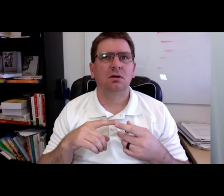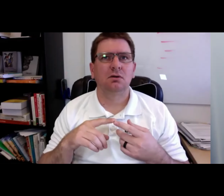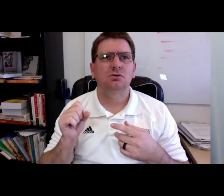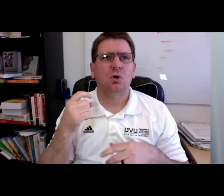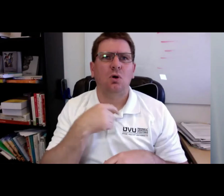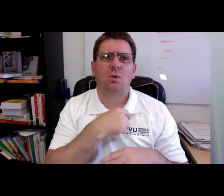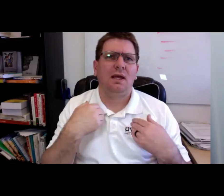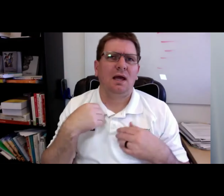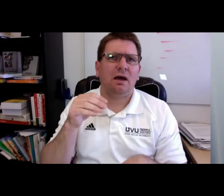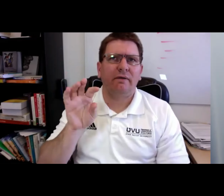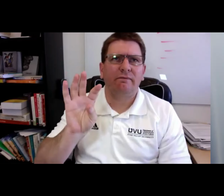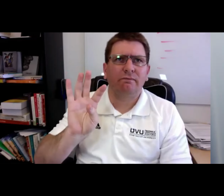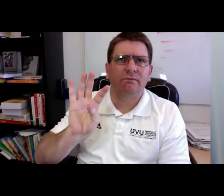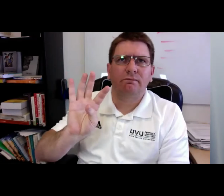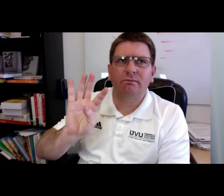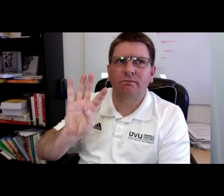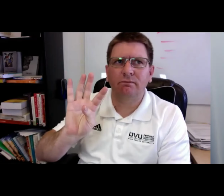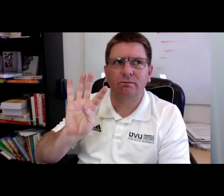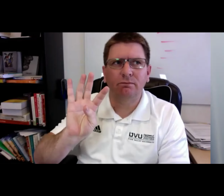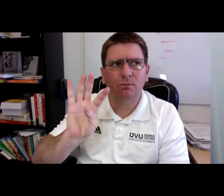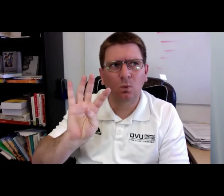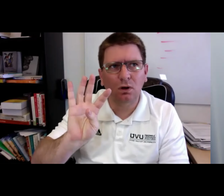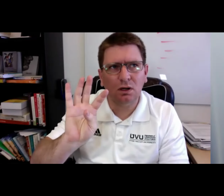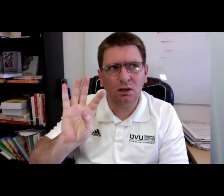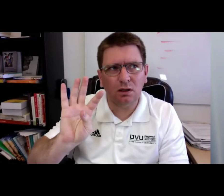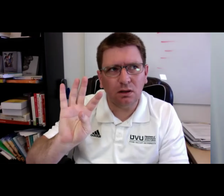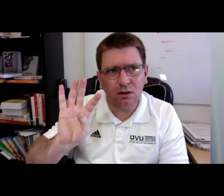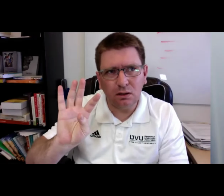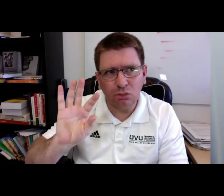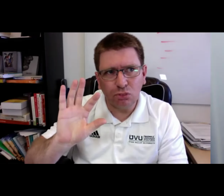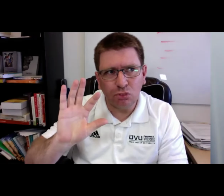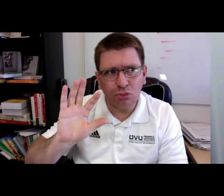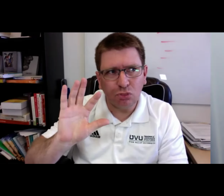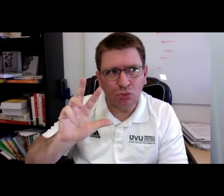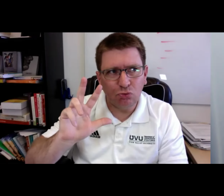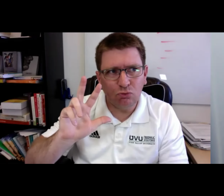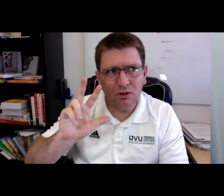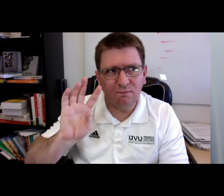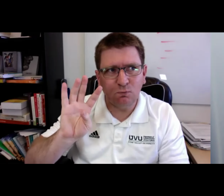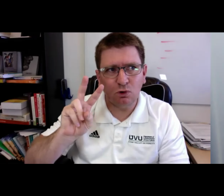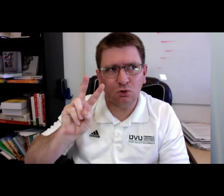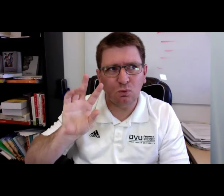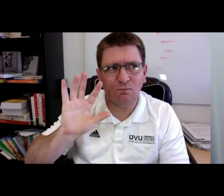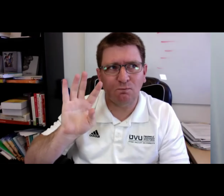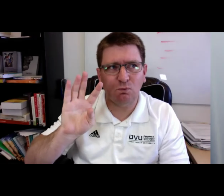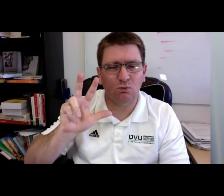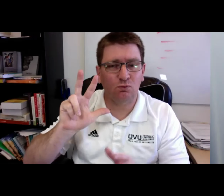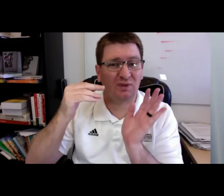be able to get a degree for such a low cost. There are